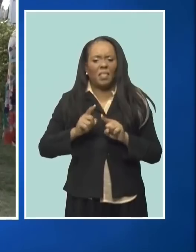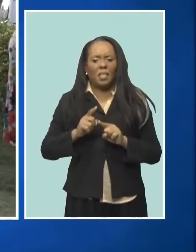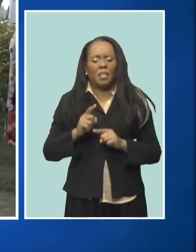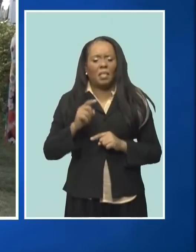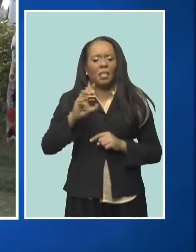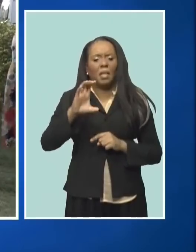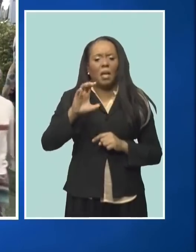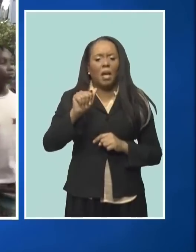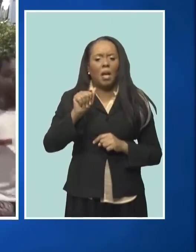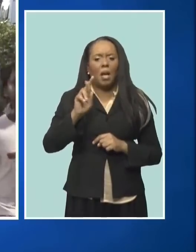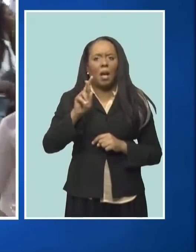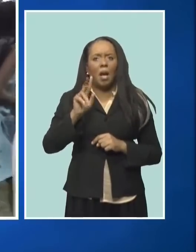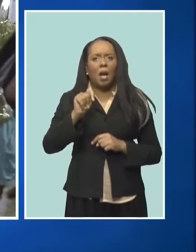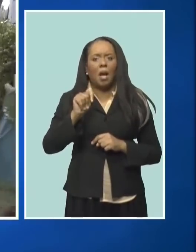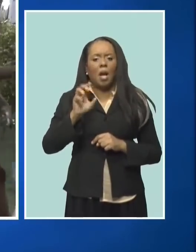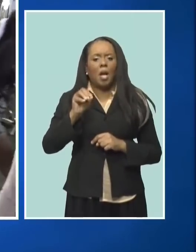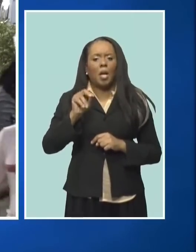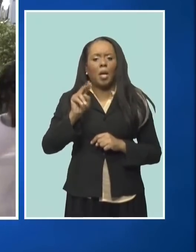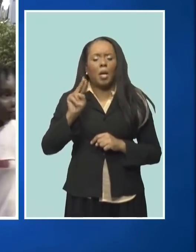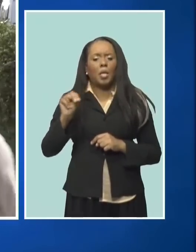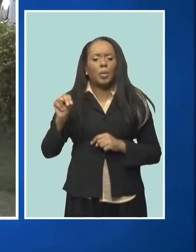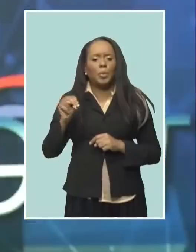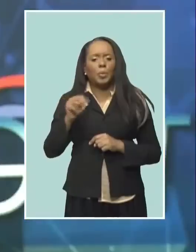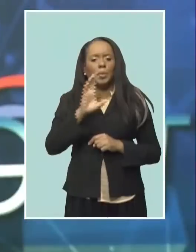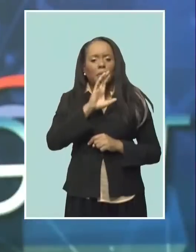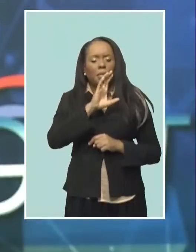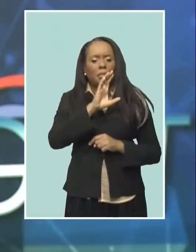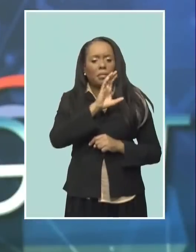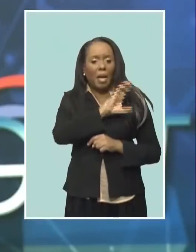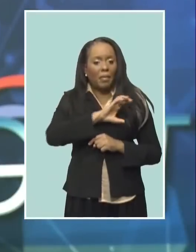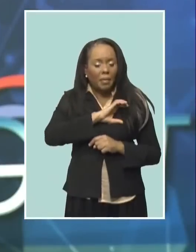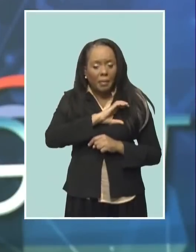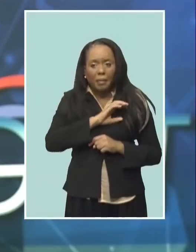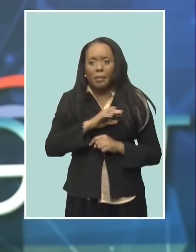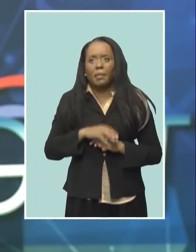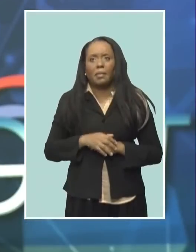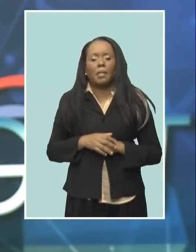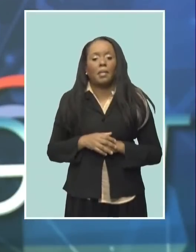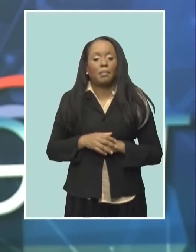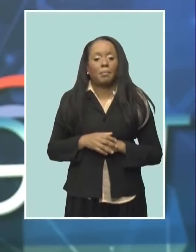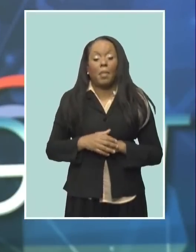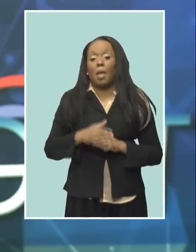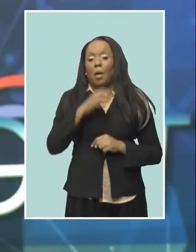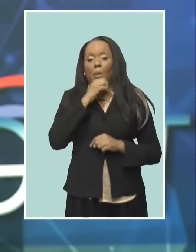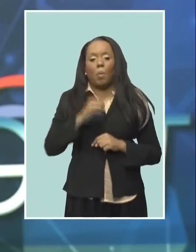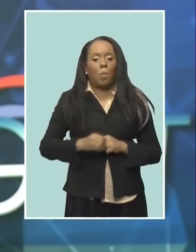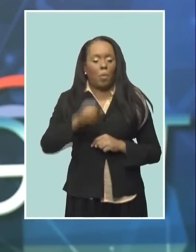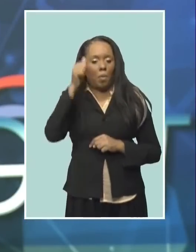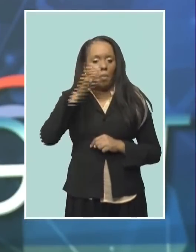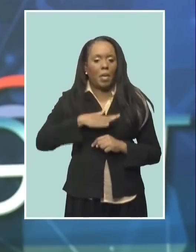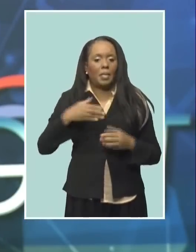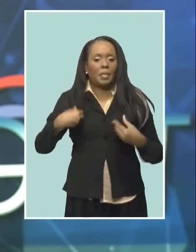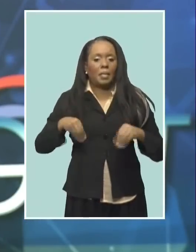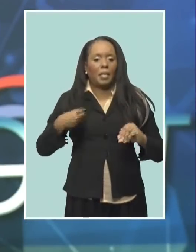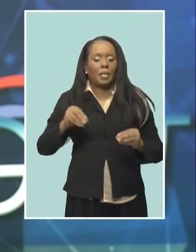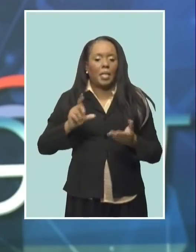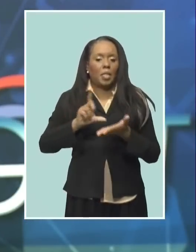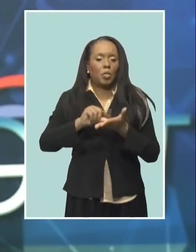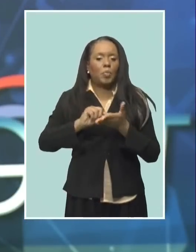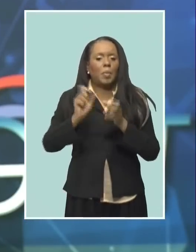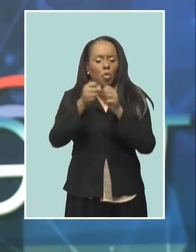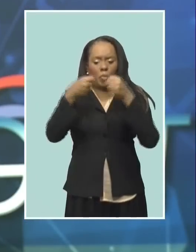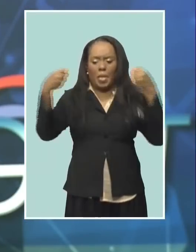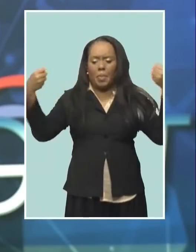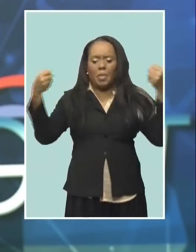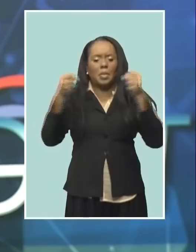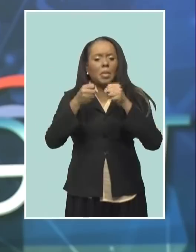would tell me, and then I would choose for them. An elderly man selling newspapers collapsed and died